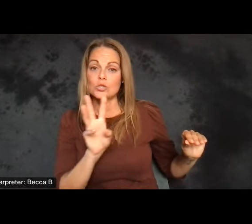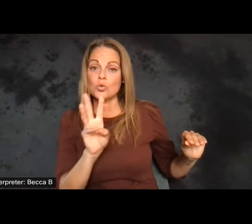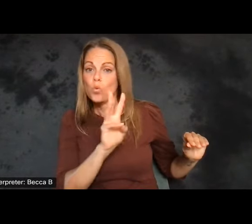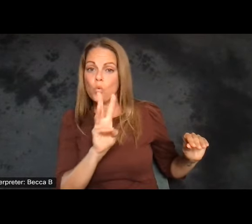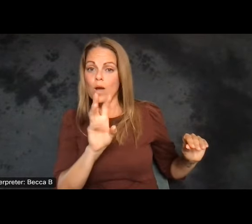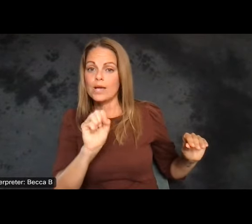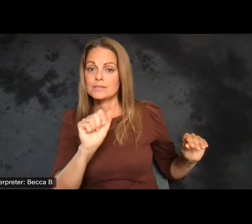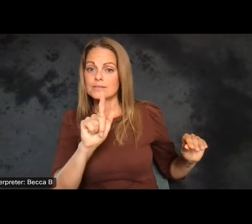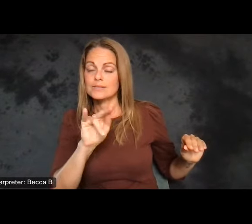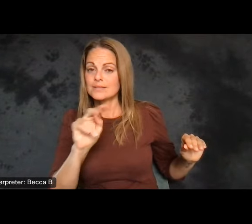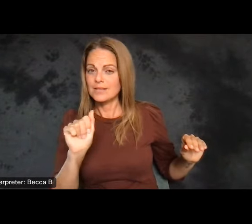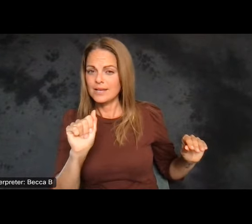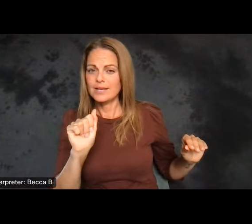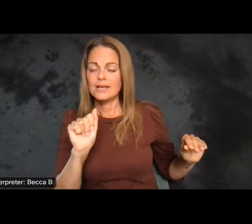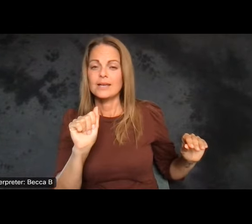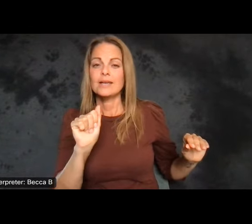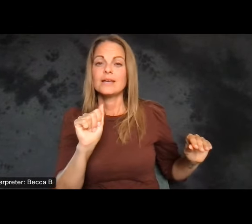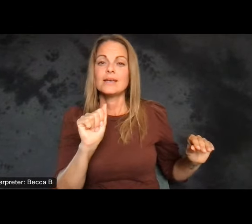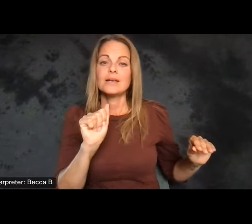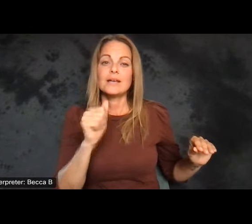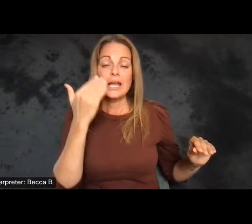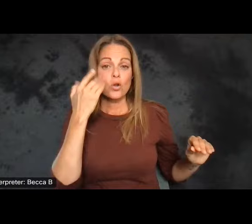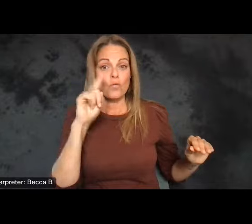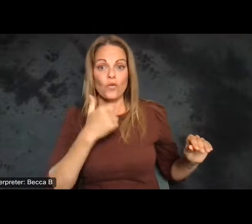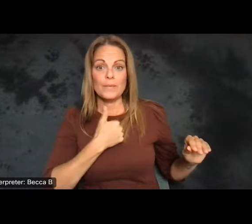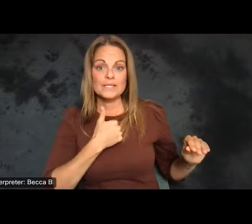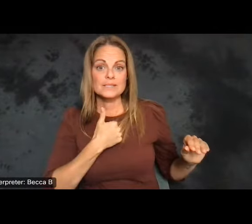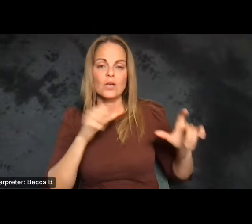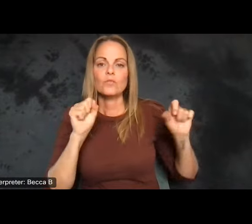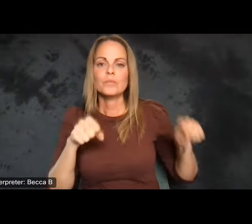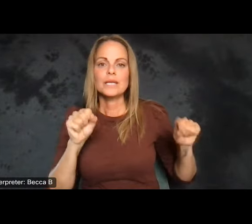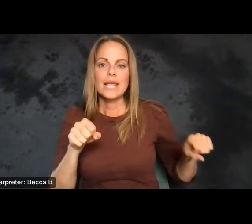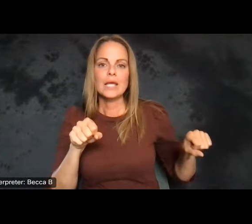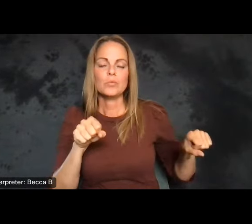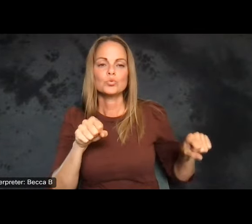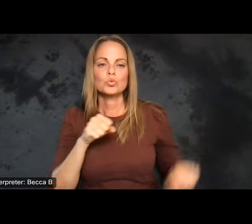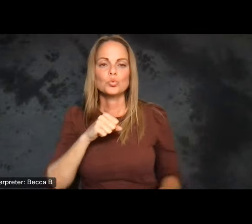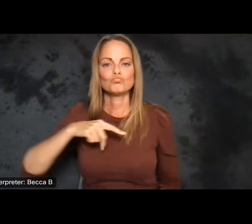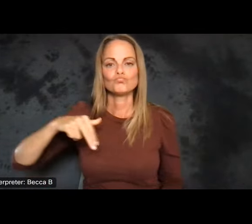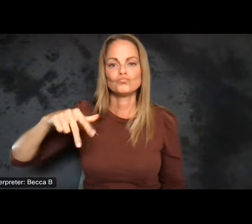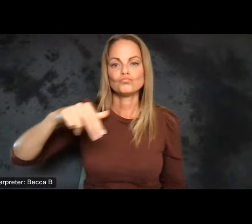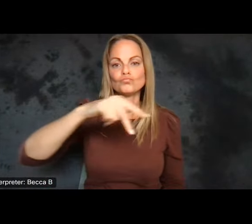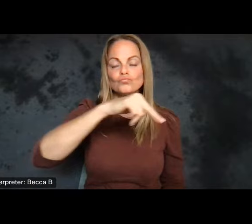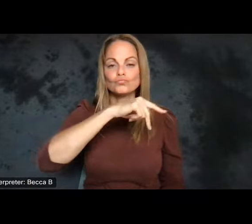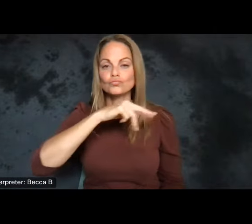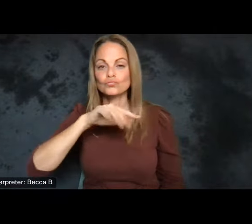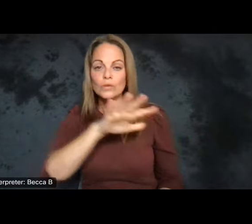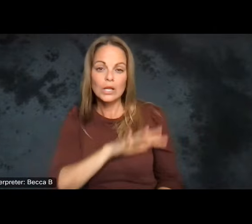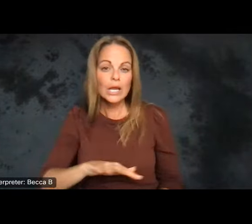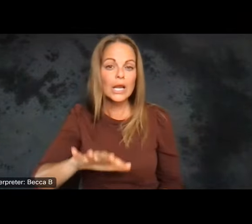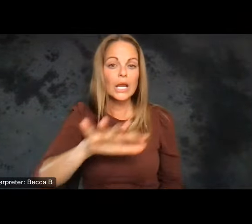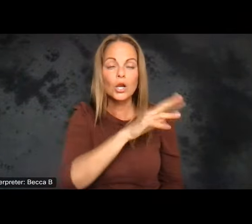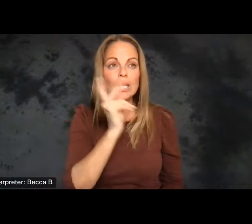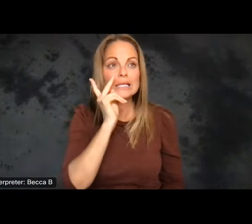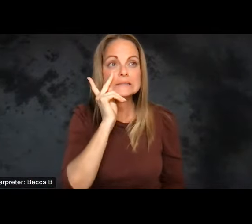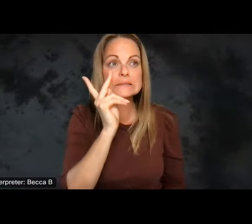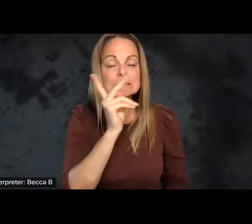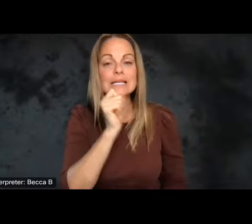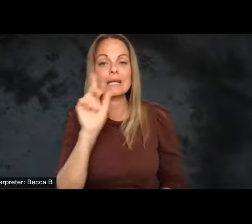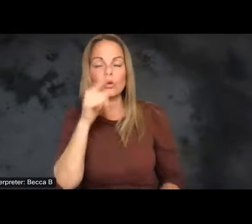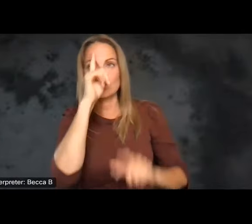and then I know for myself, being able to walk the campus and see the vision and just